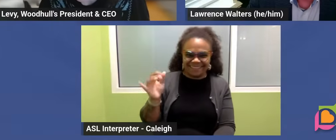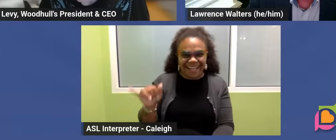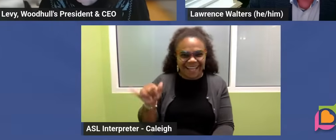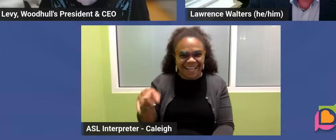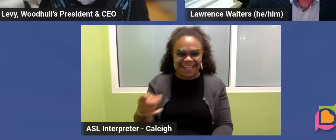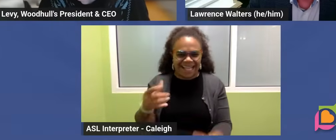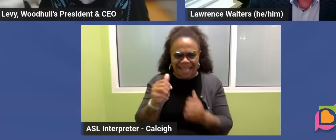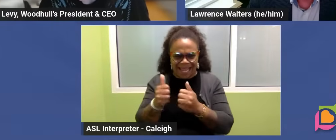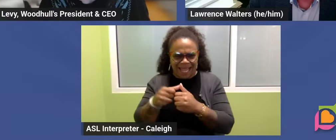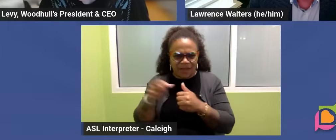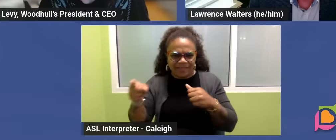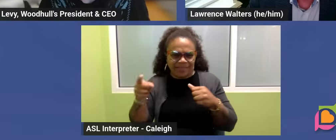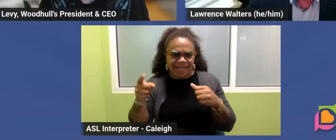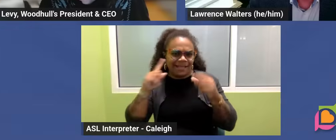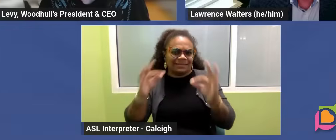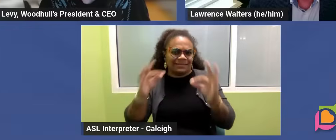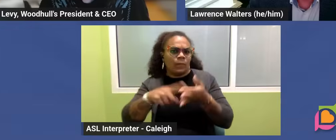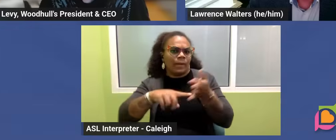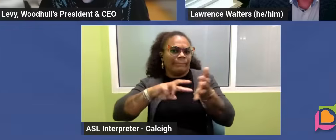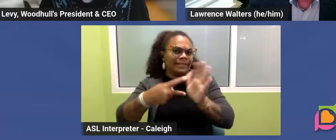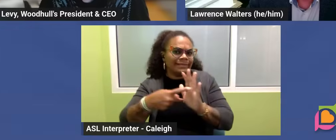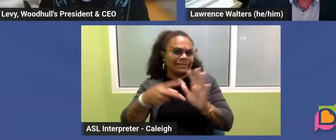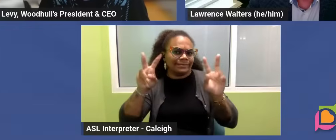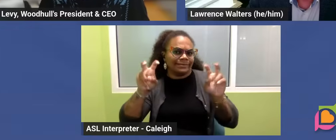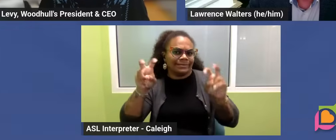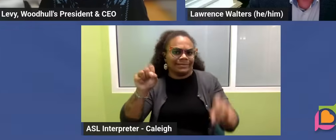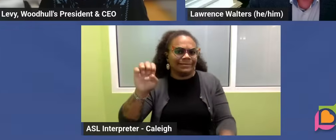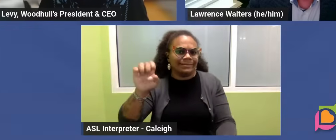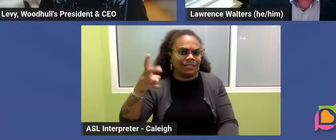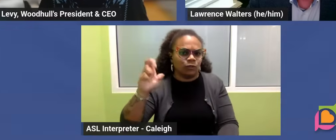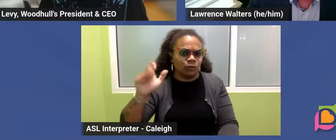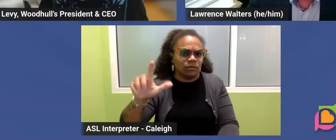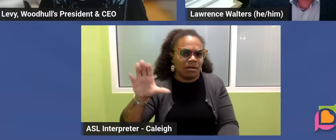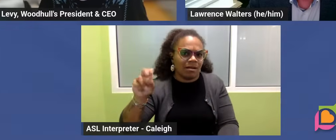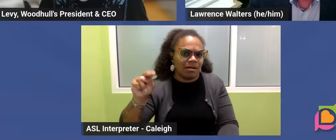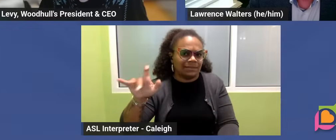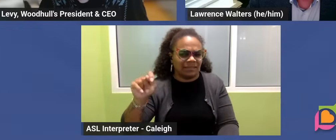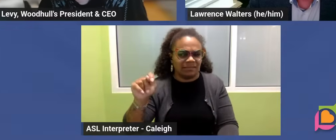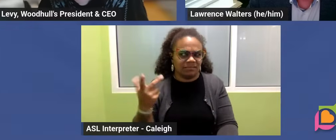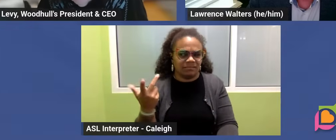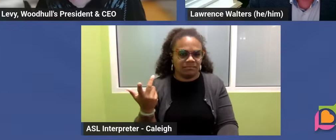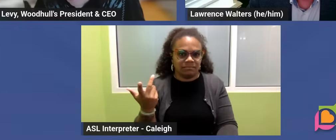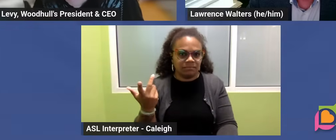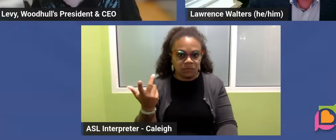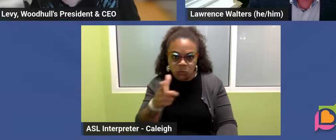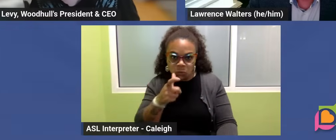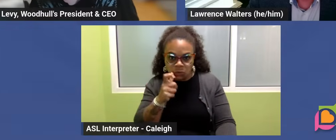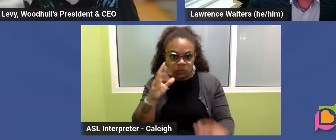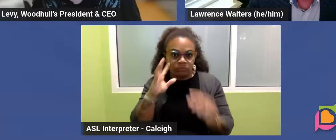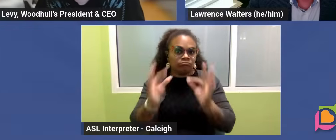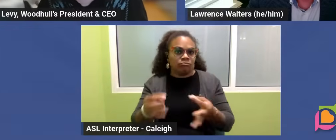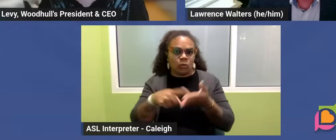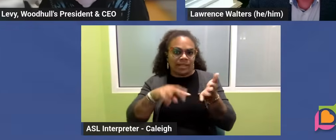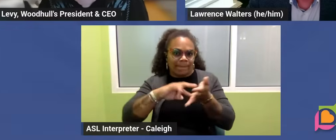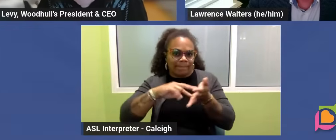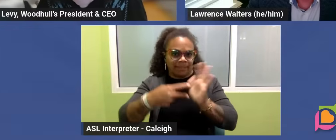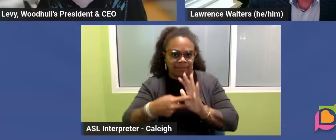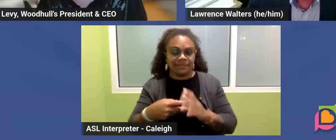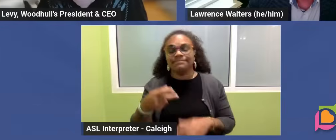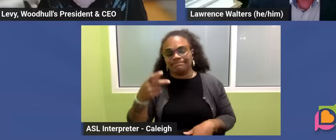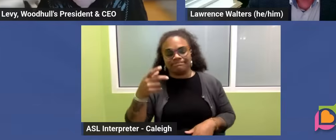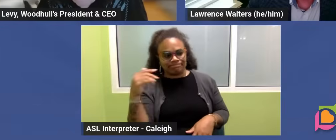they define sexual content? Right. That is defined by a pretty